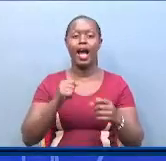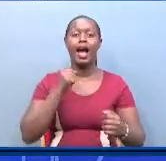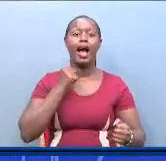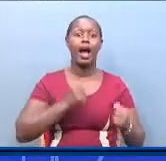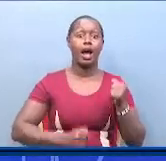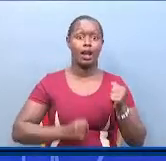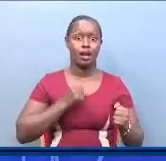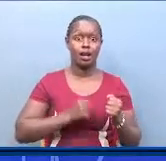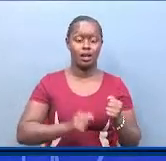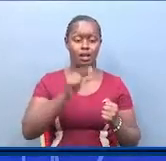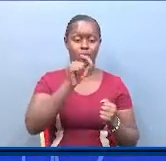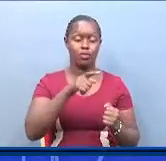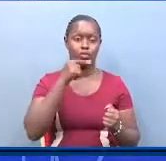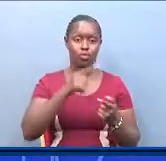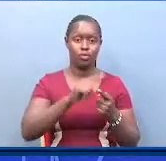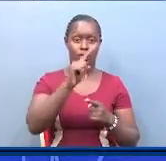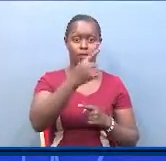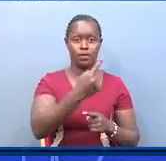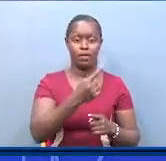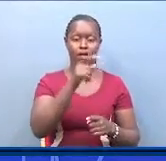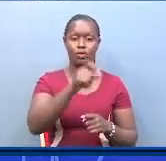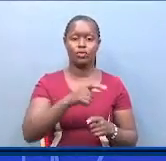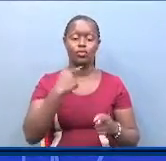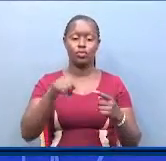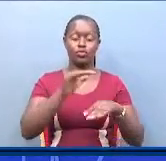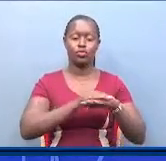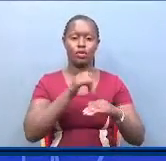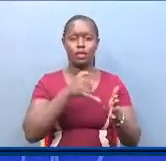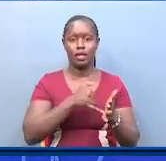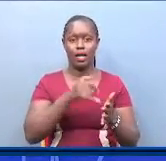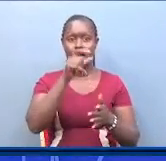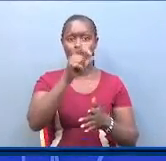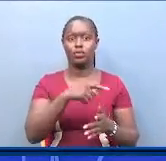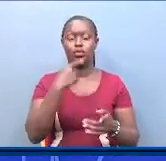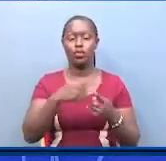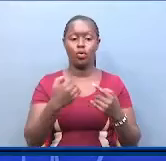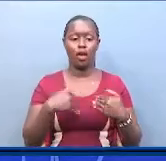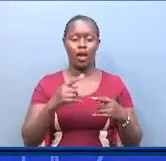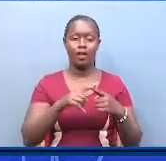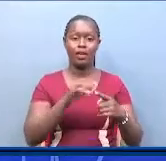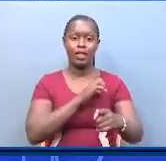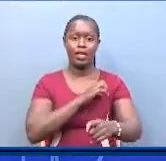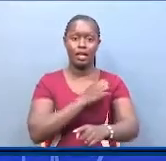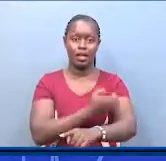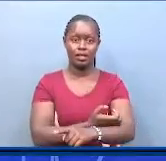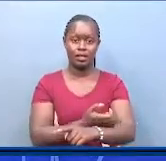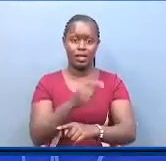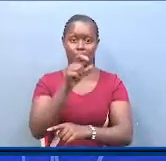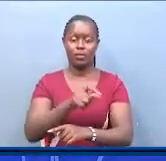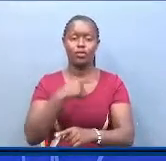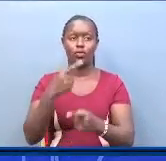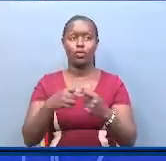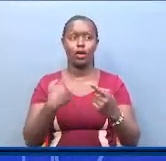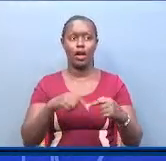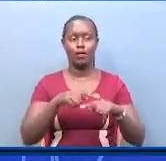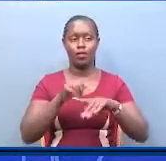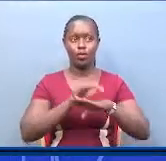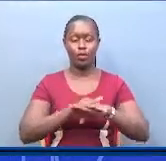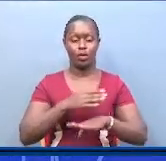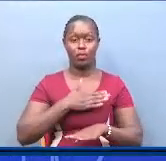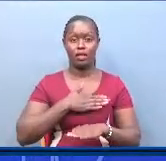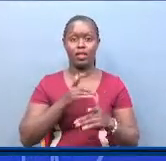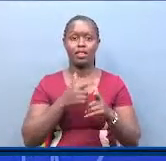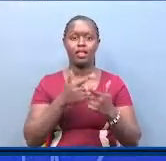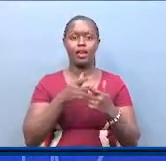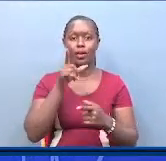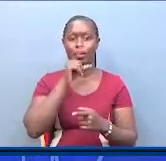is fast, the one who is well-trained, the one who has the muscle, and the one who has the strongest breath, then will finish